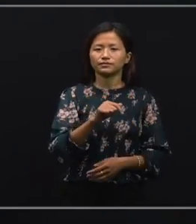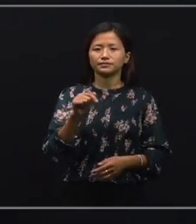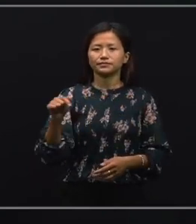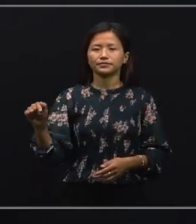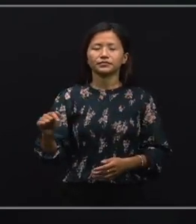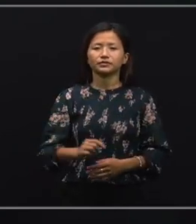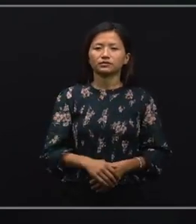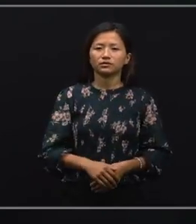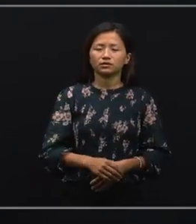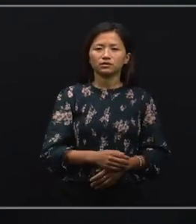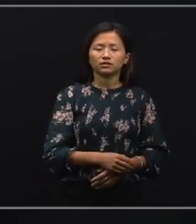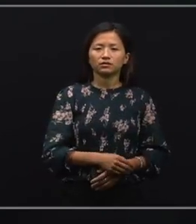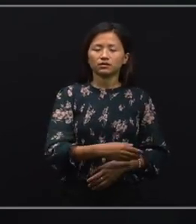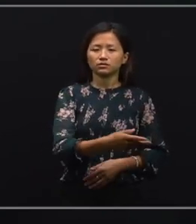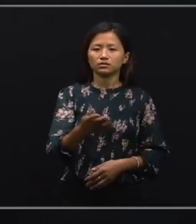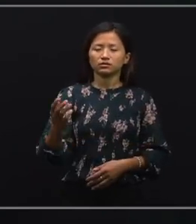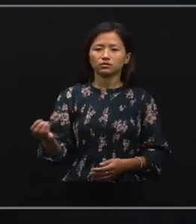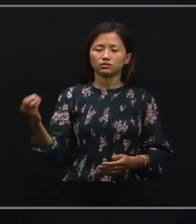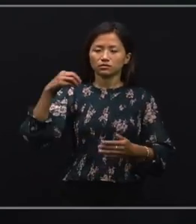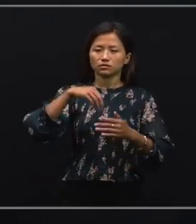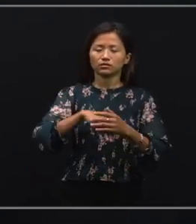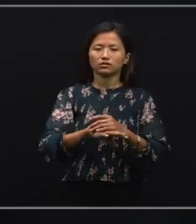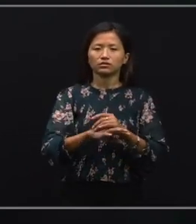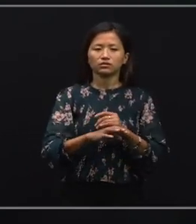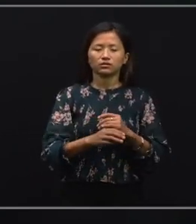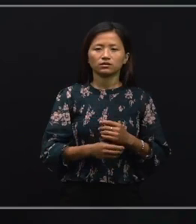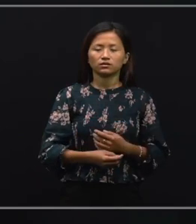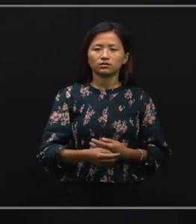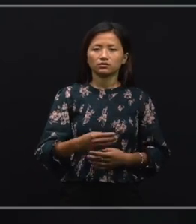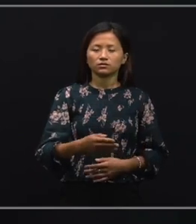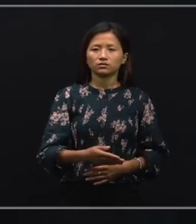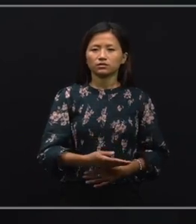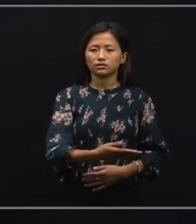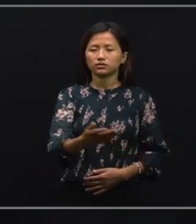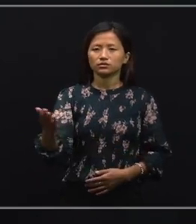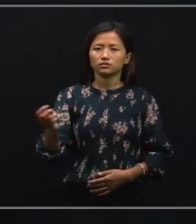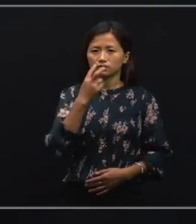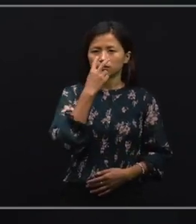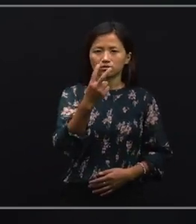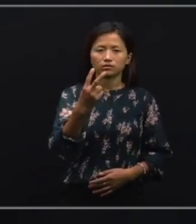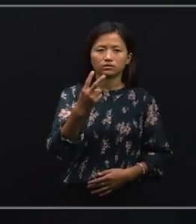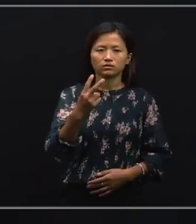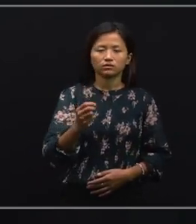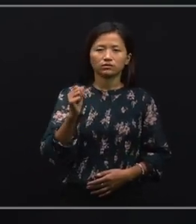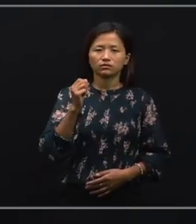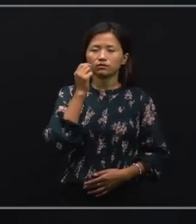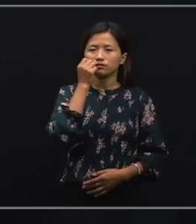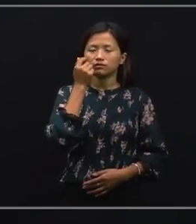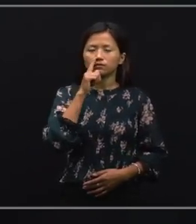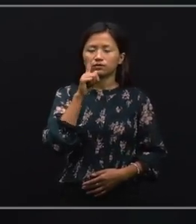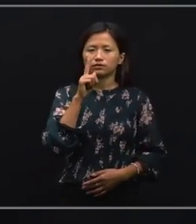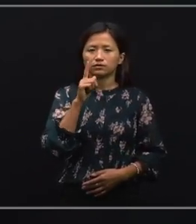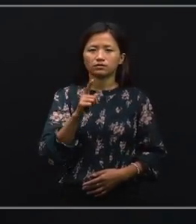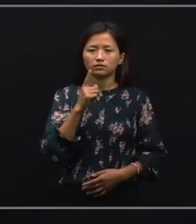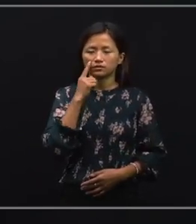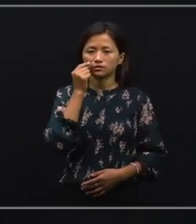just got in. As soon as they got in and they began to move a little bit forward, they saw that the father, that is